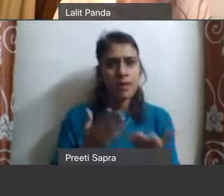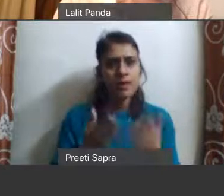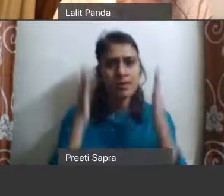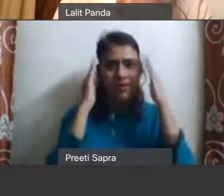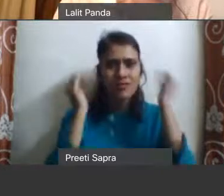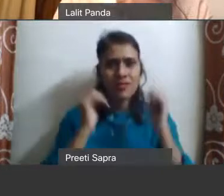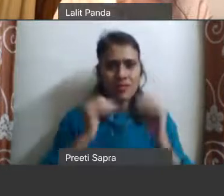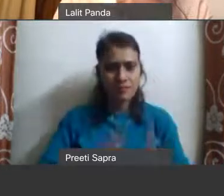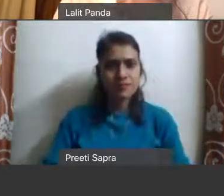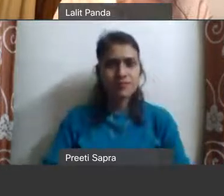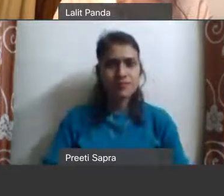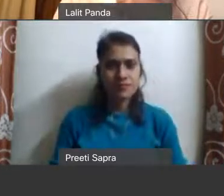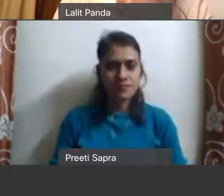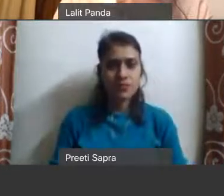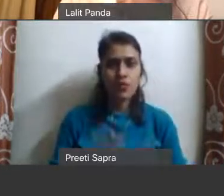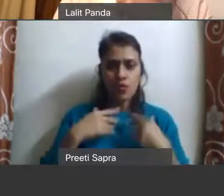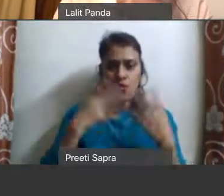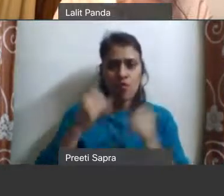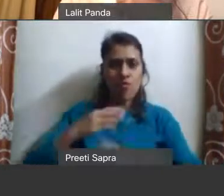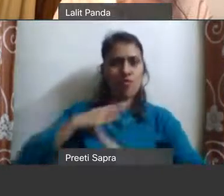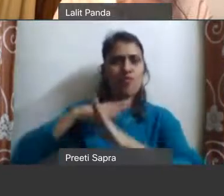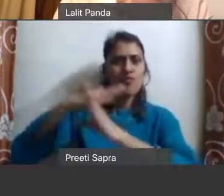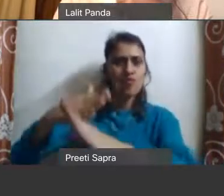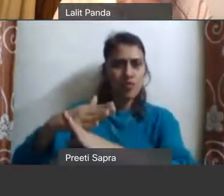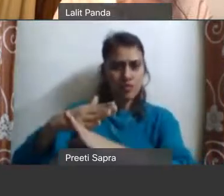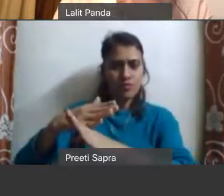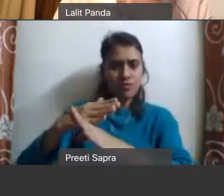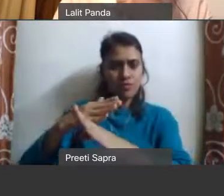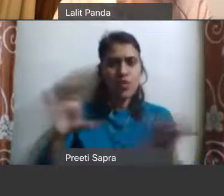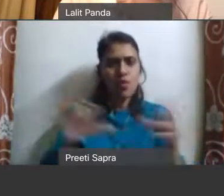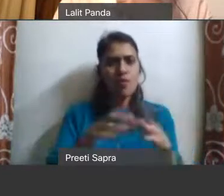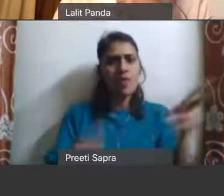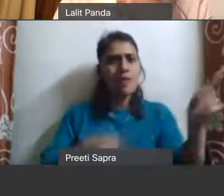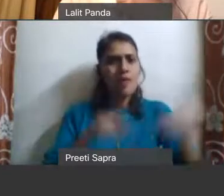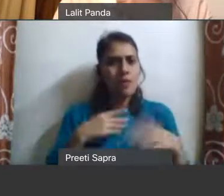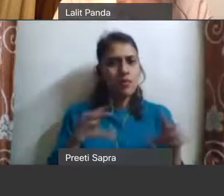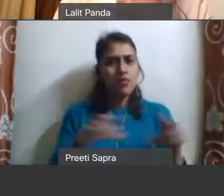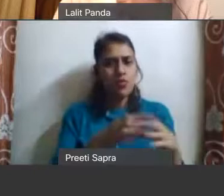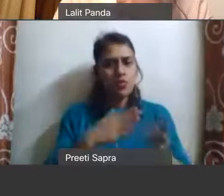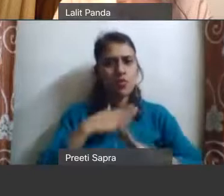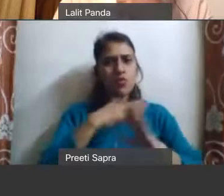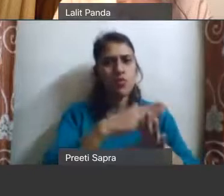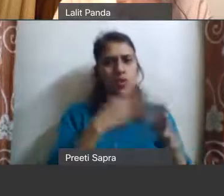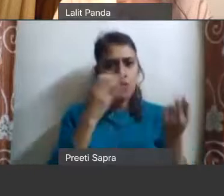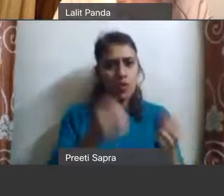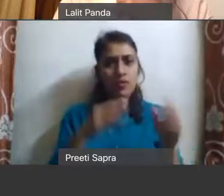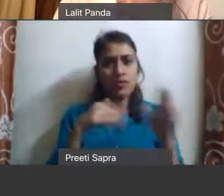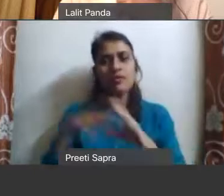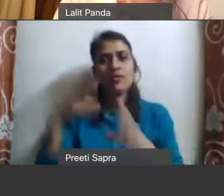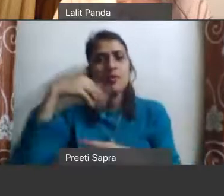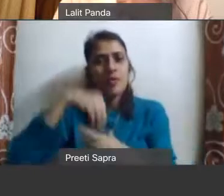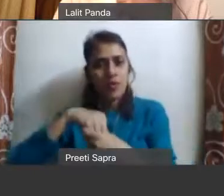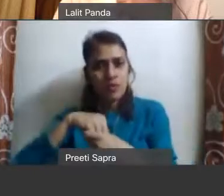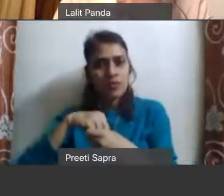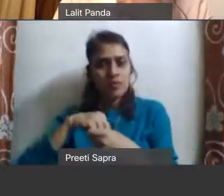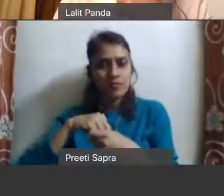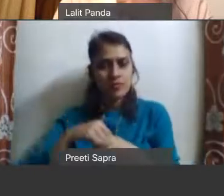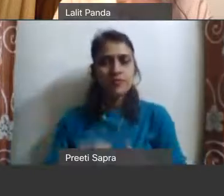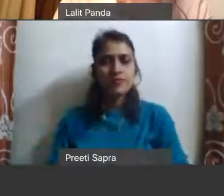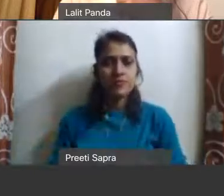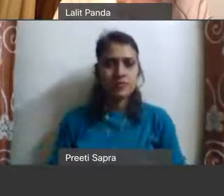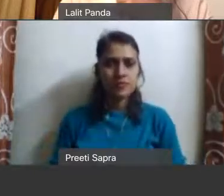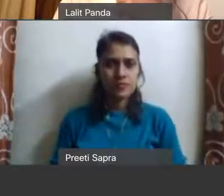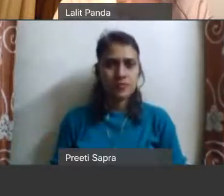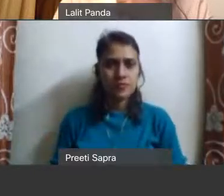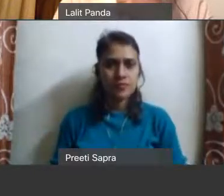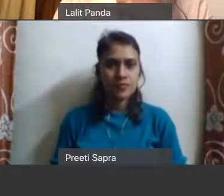that we want to protect communities, we want to protect people of countries which were part of British India at